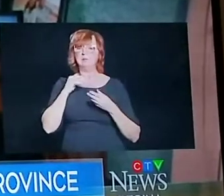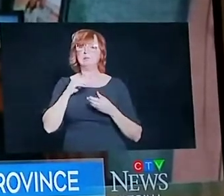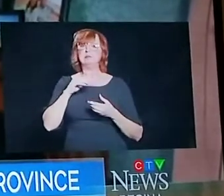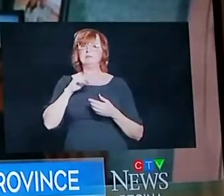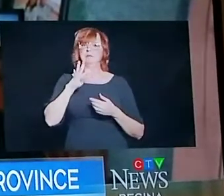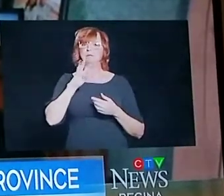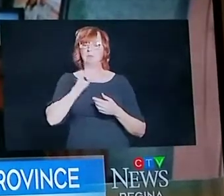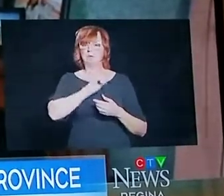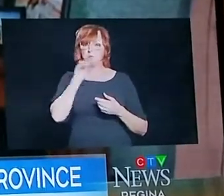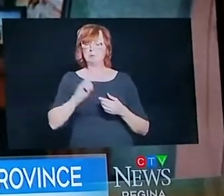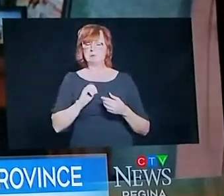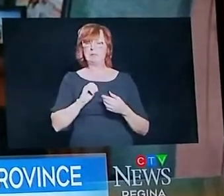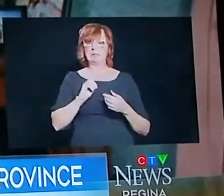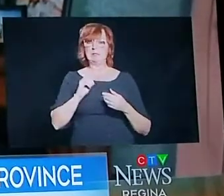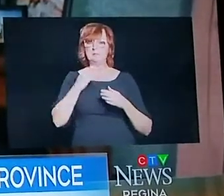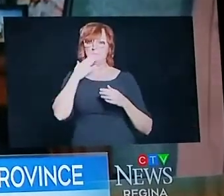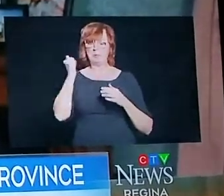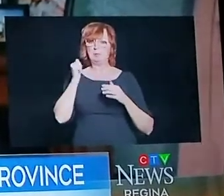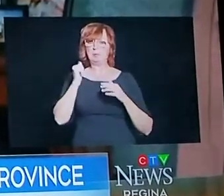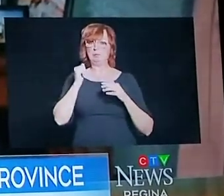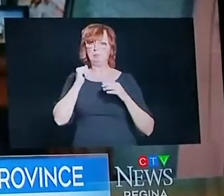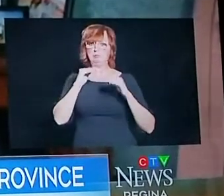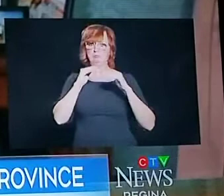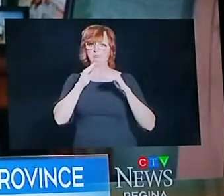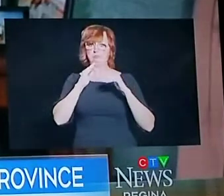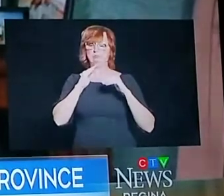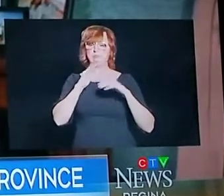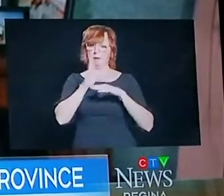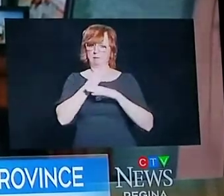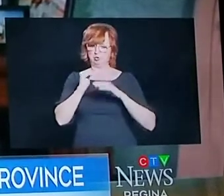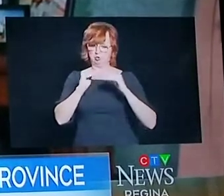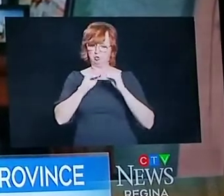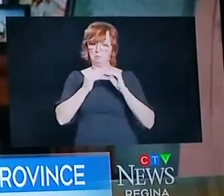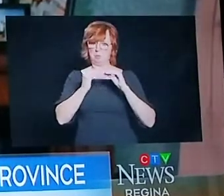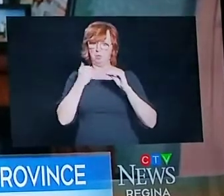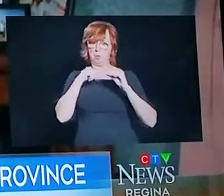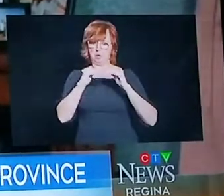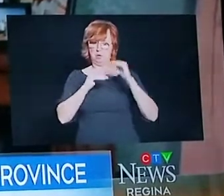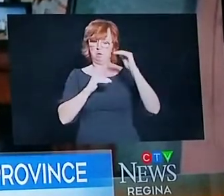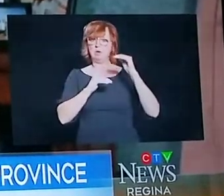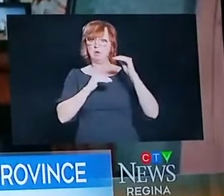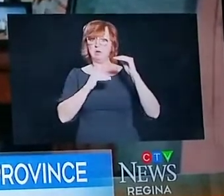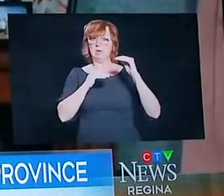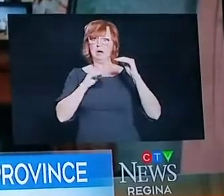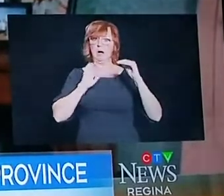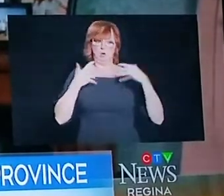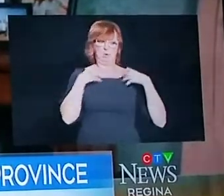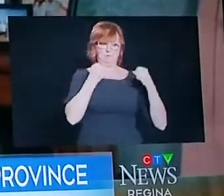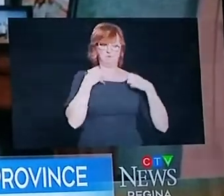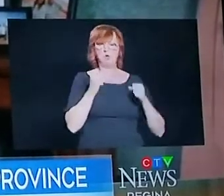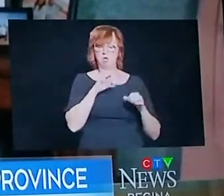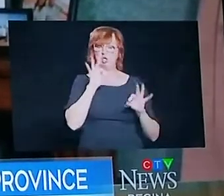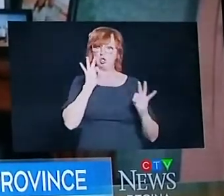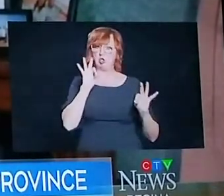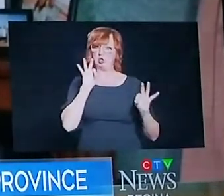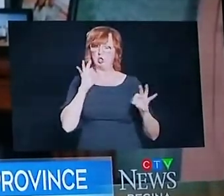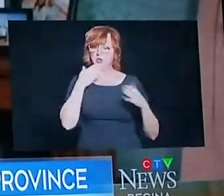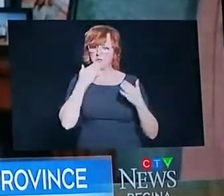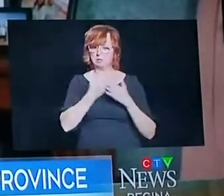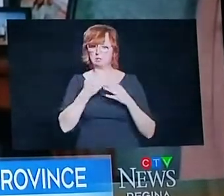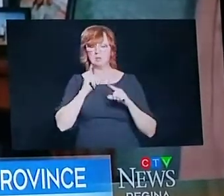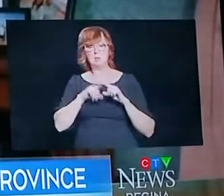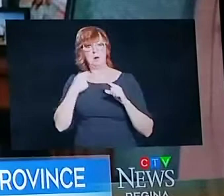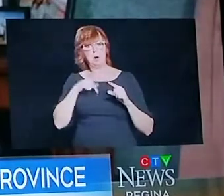can continue to reduce the spread and to keep those case numbers low, while at the same time, can we